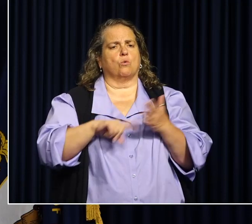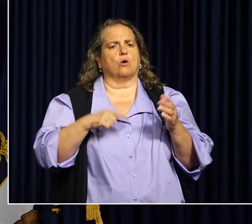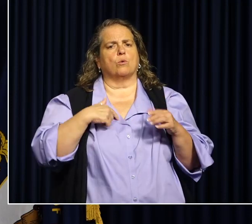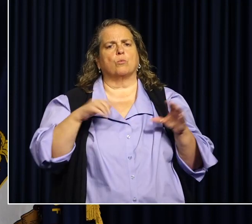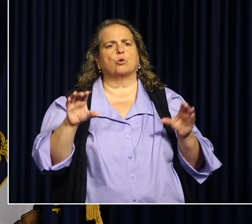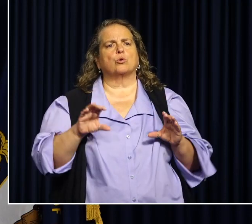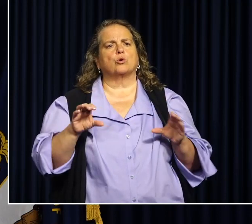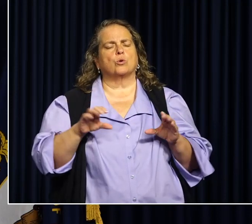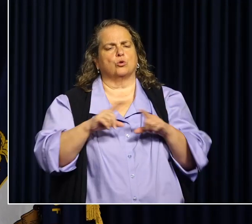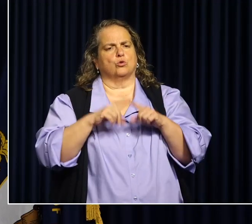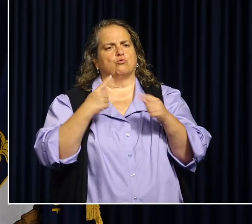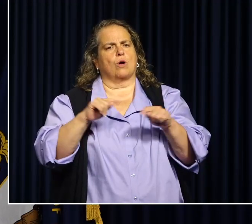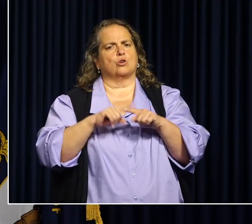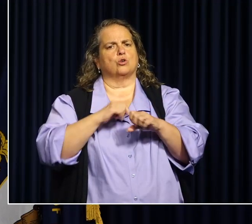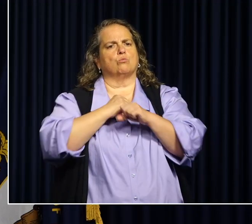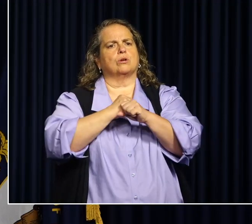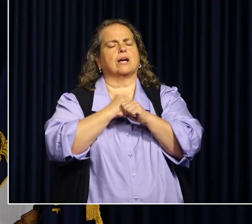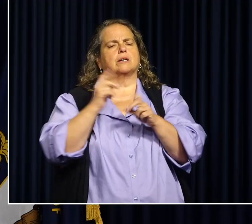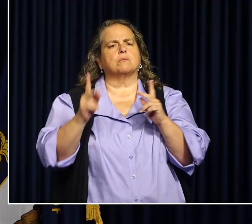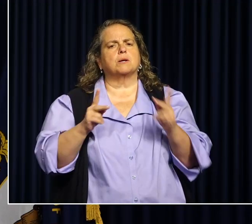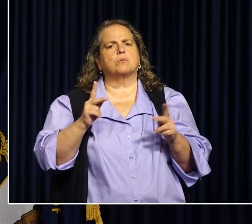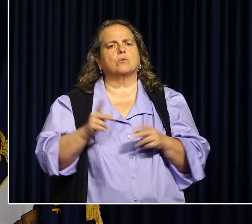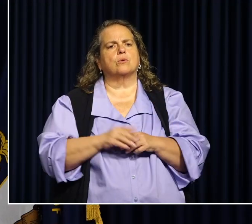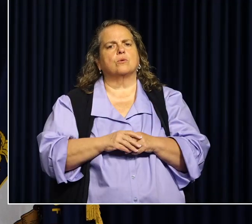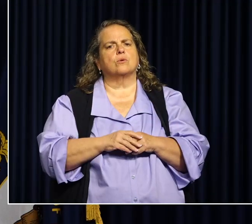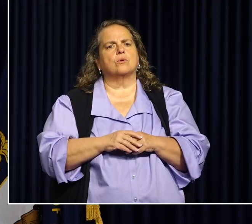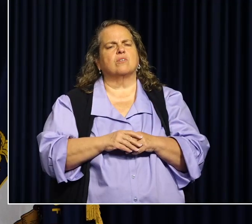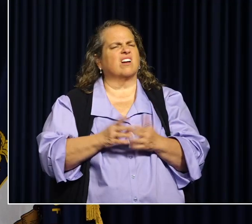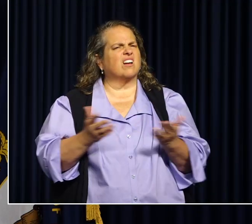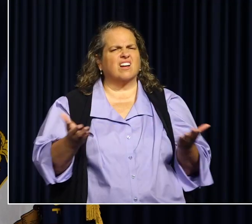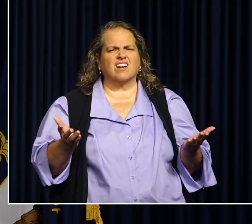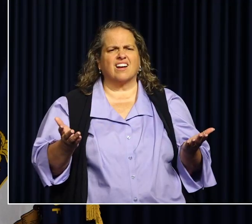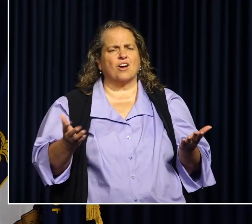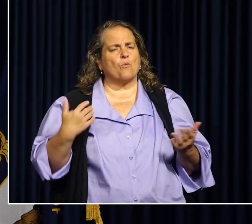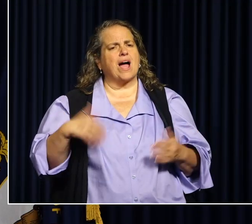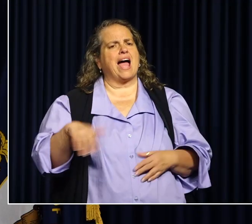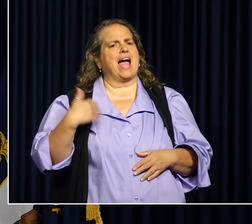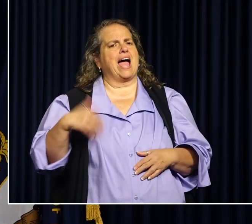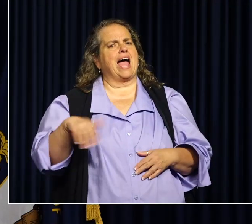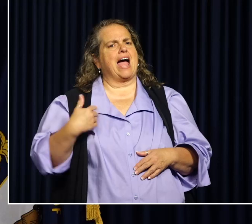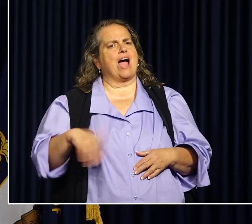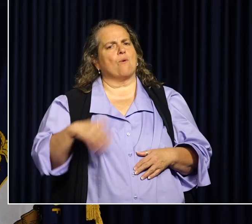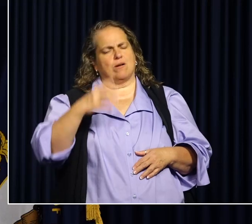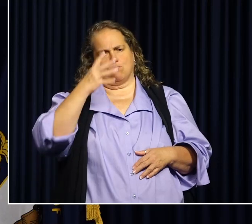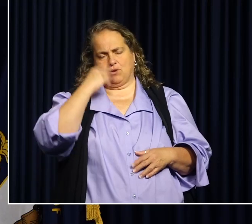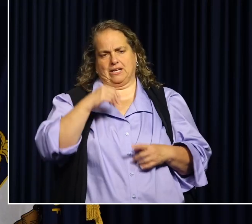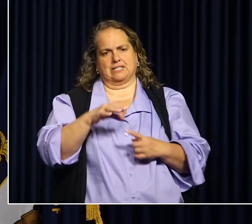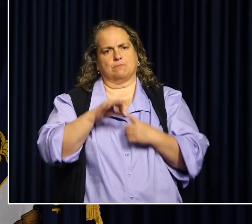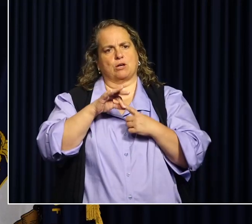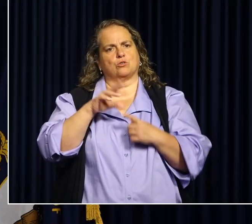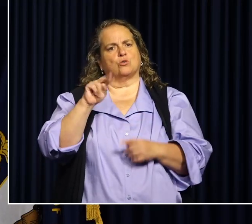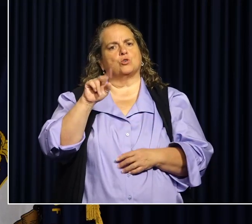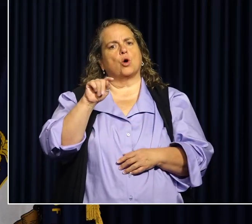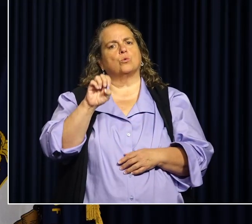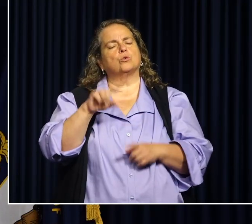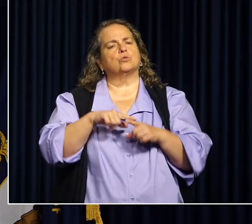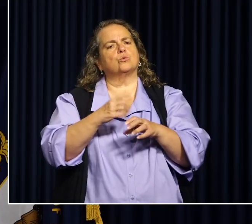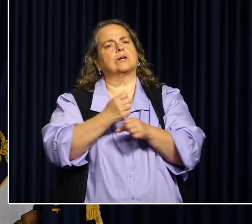doing to try to protect people. I mean, that's a pretty special note to